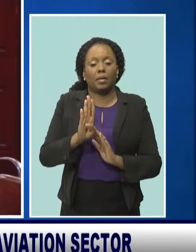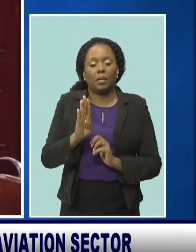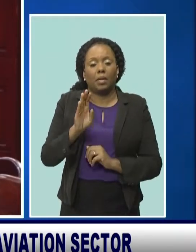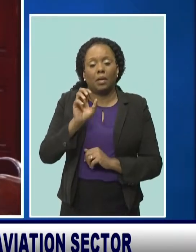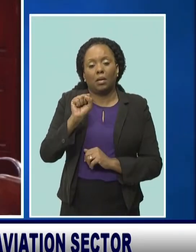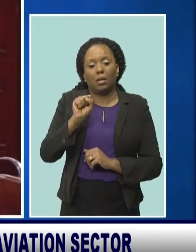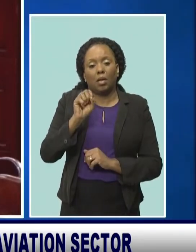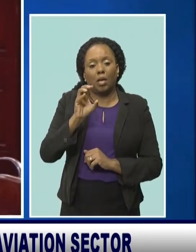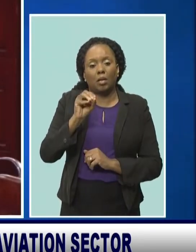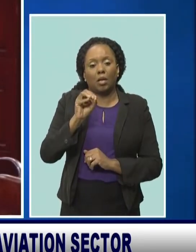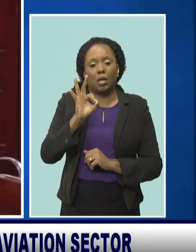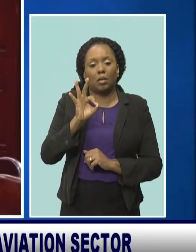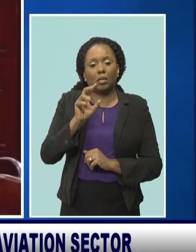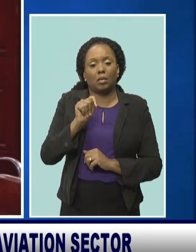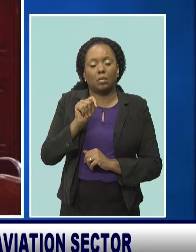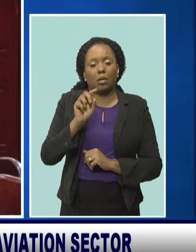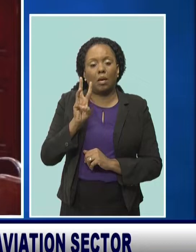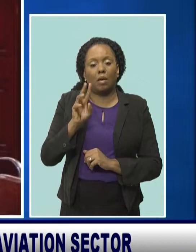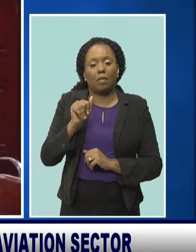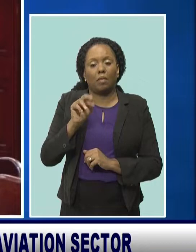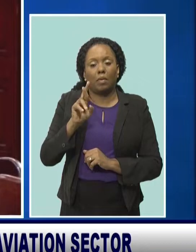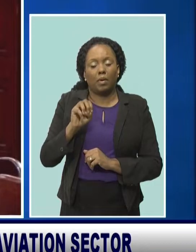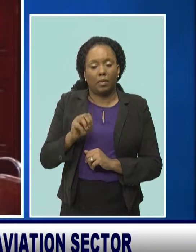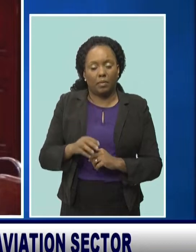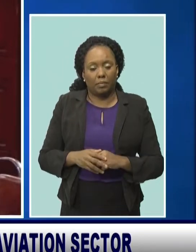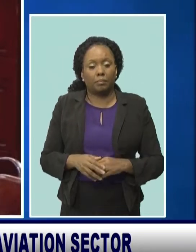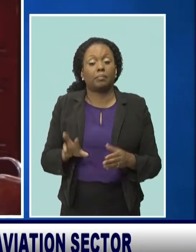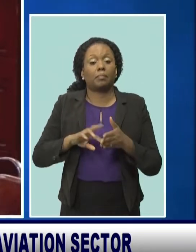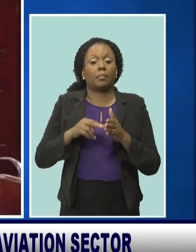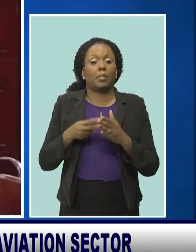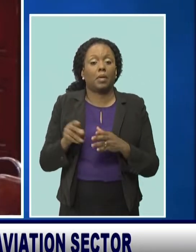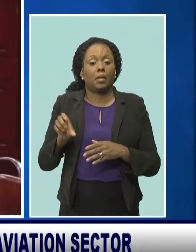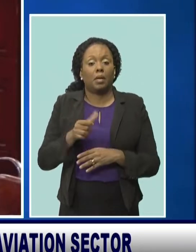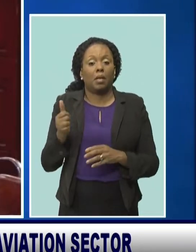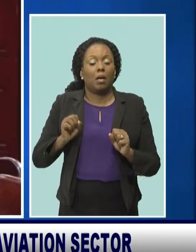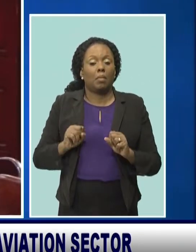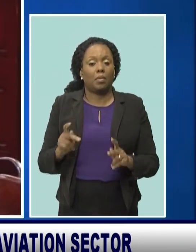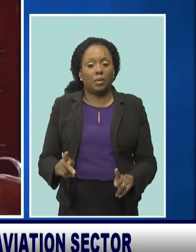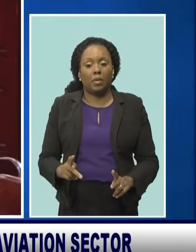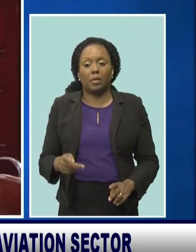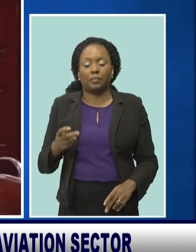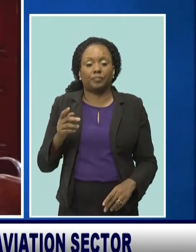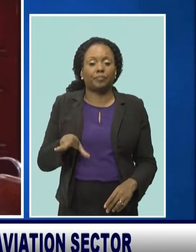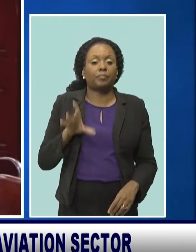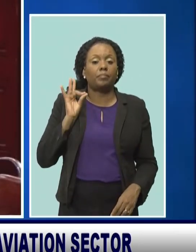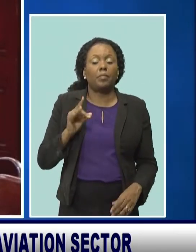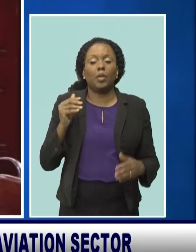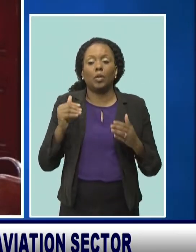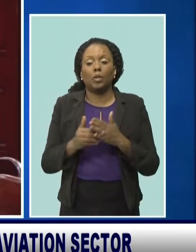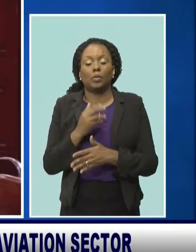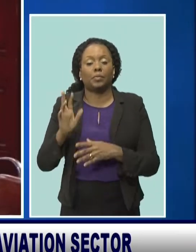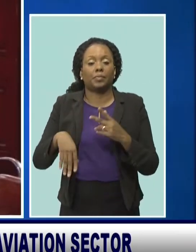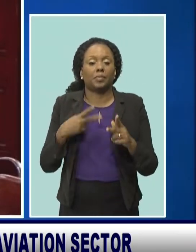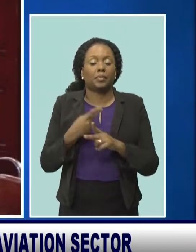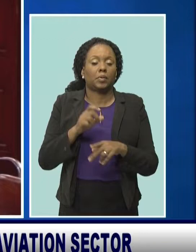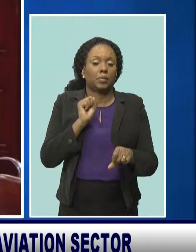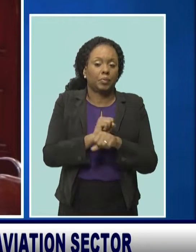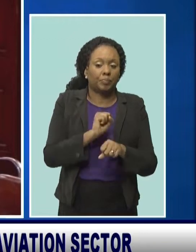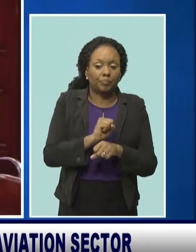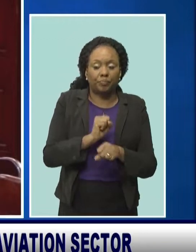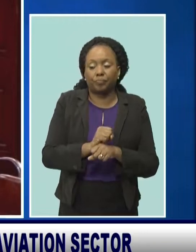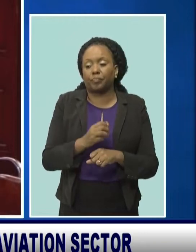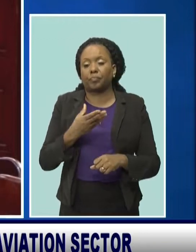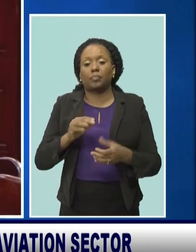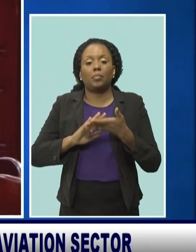that another opportunity arises for us to find new forms of employment for people, getting involved